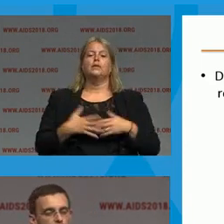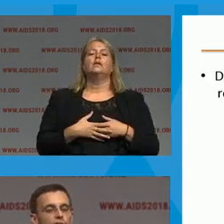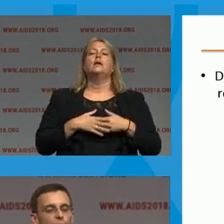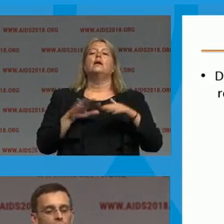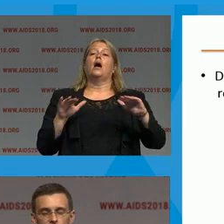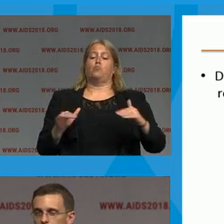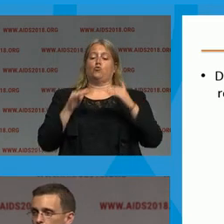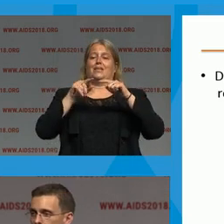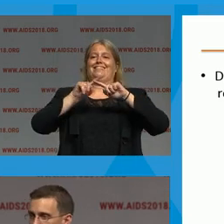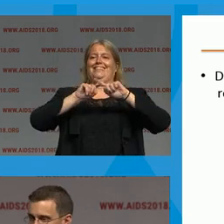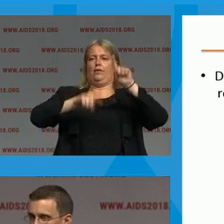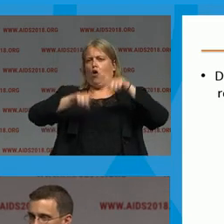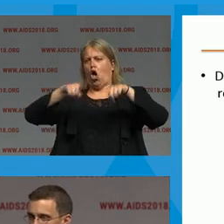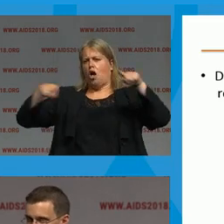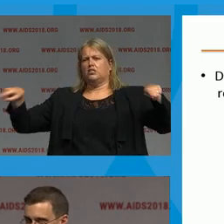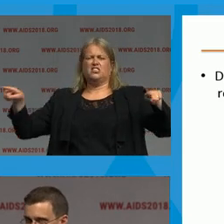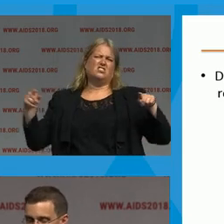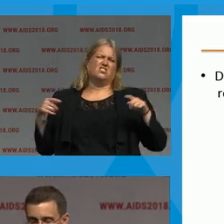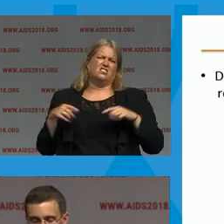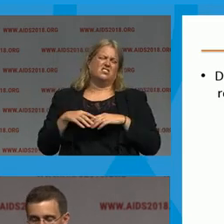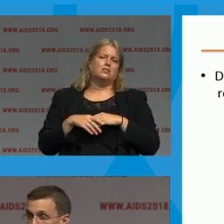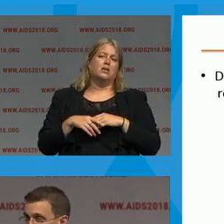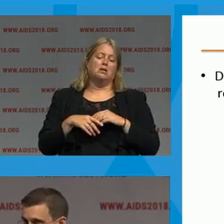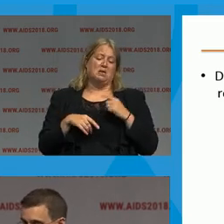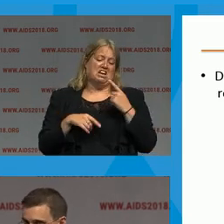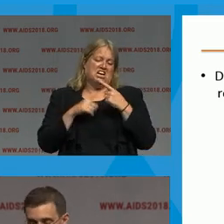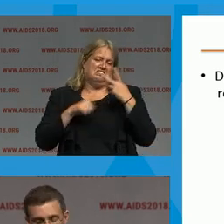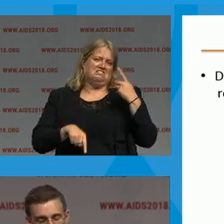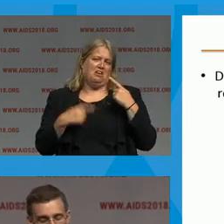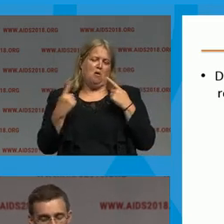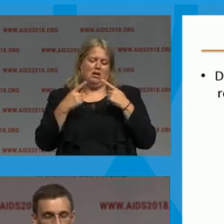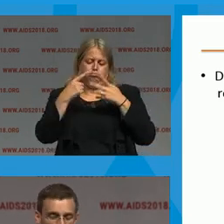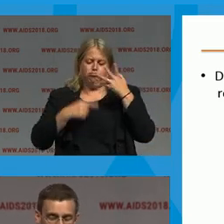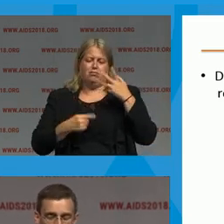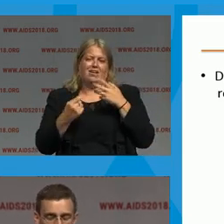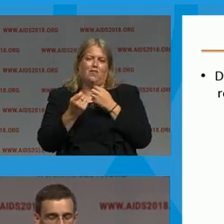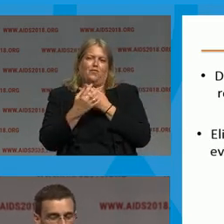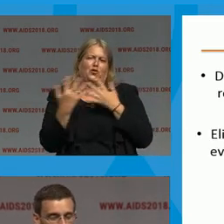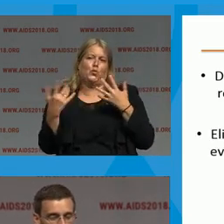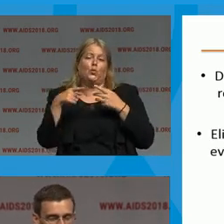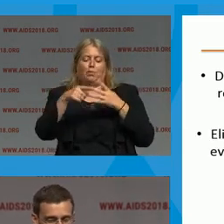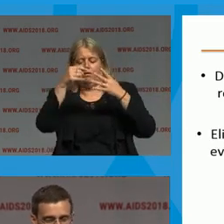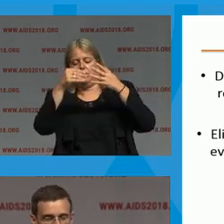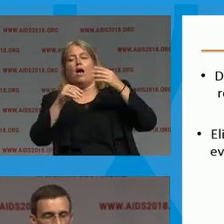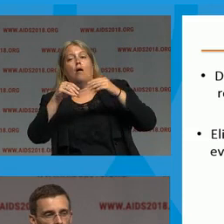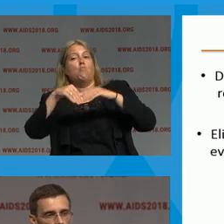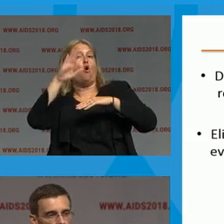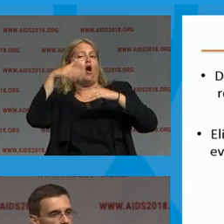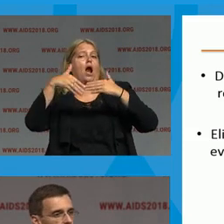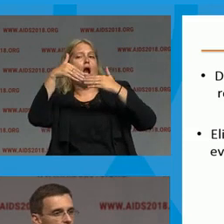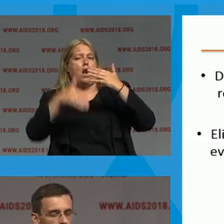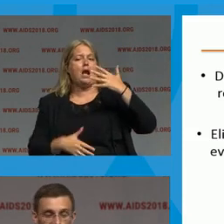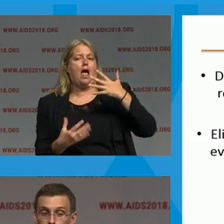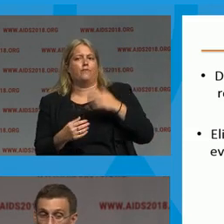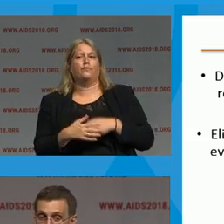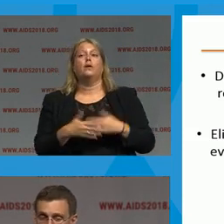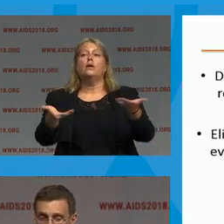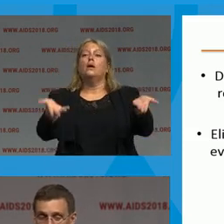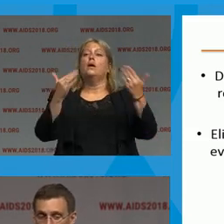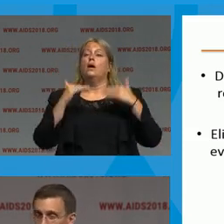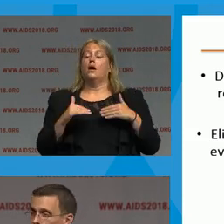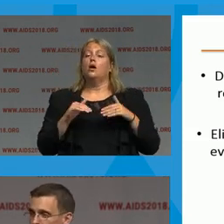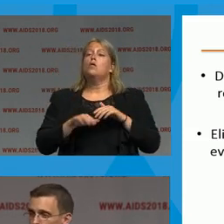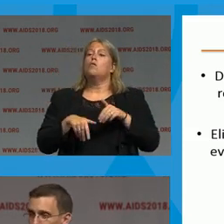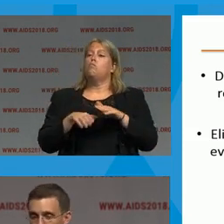phase development for HIV vaccines. I only had time to talk about a few of these, but there are others as well. The elicitation of broadly